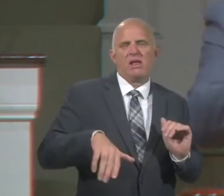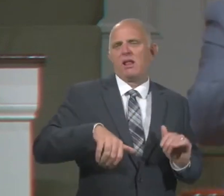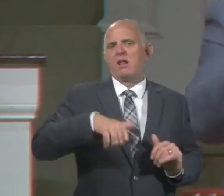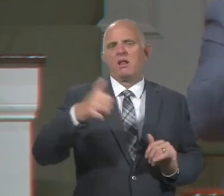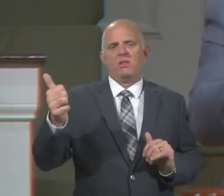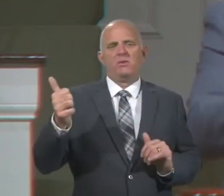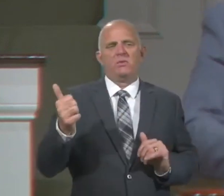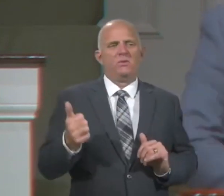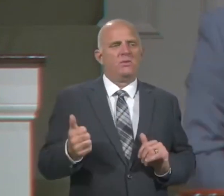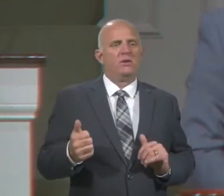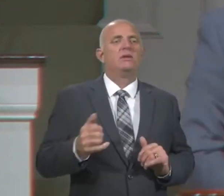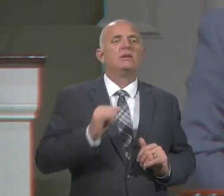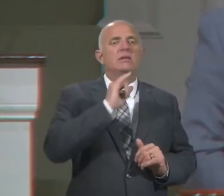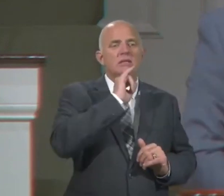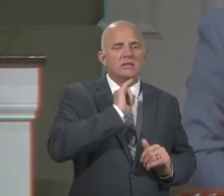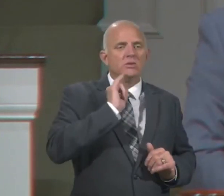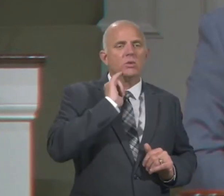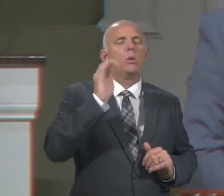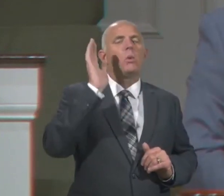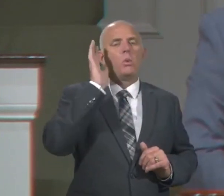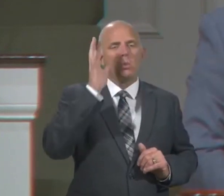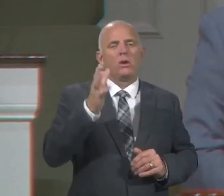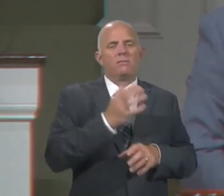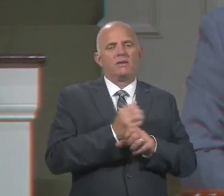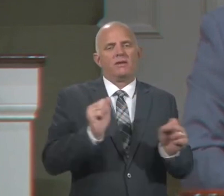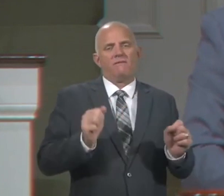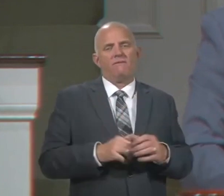that Israel would be saved.